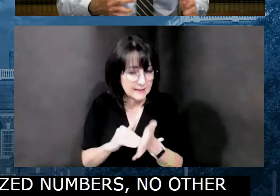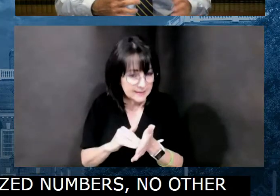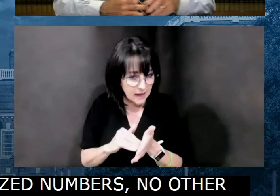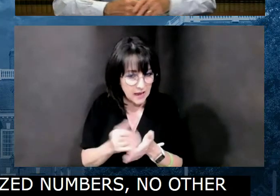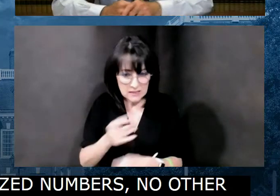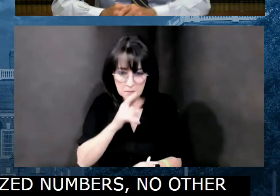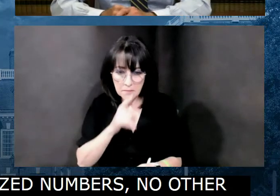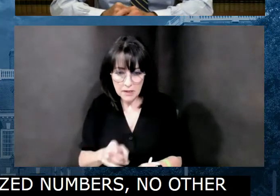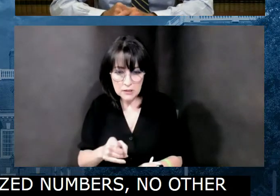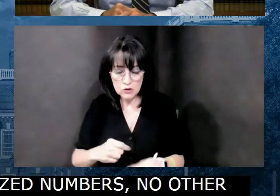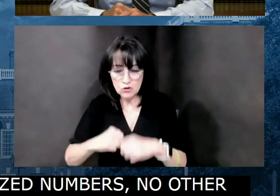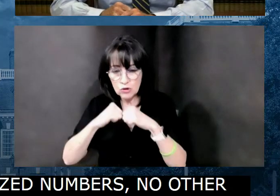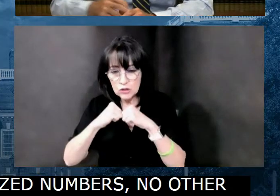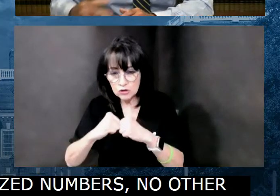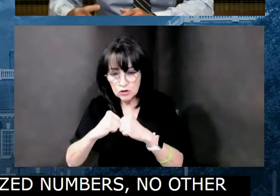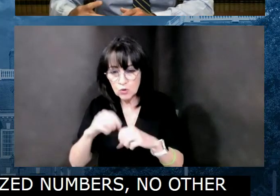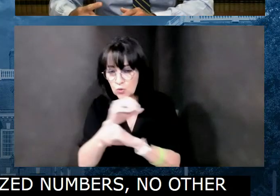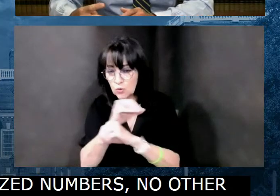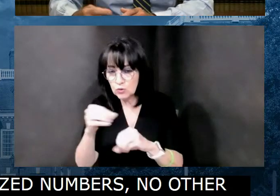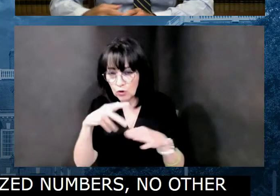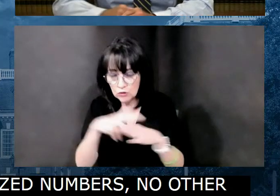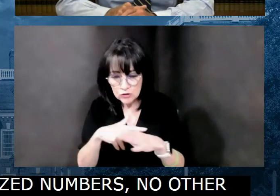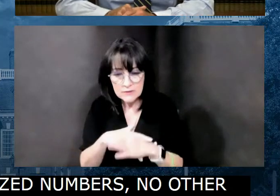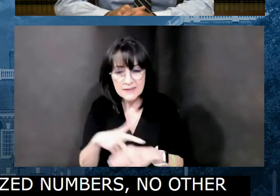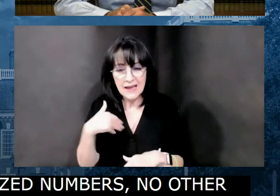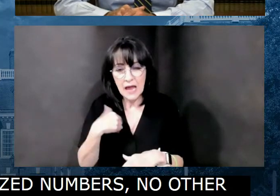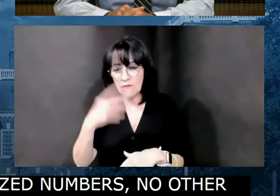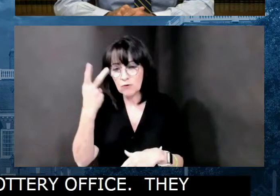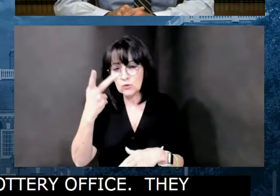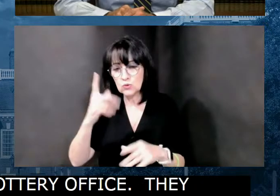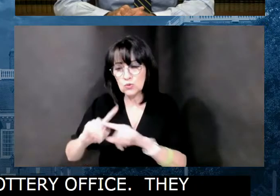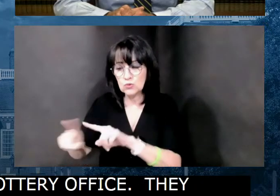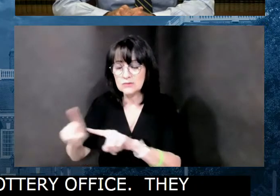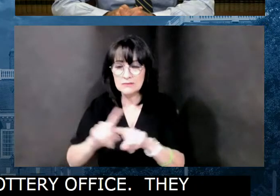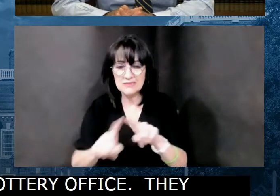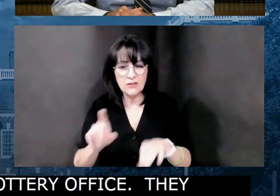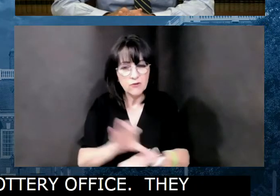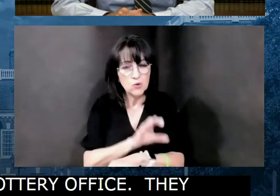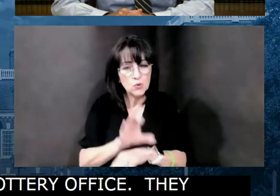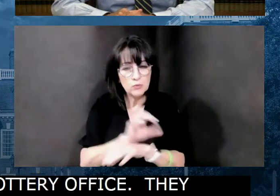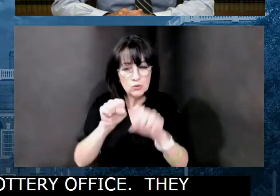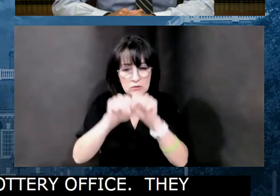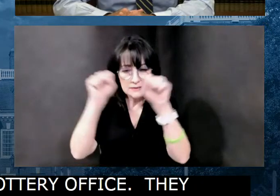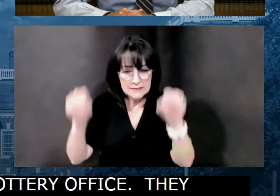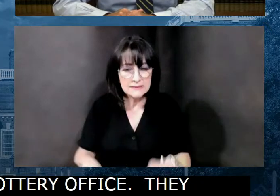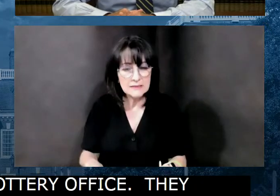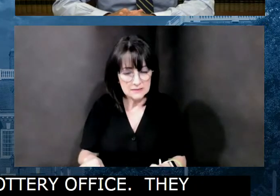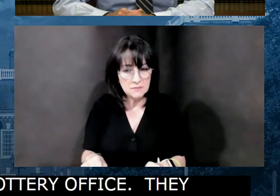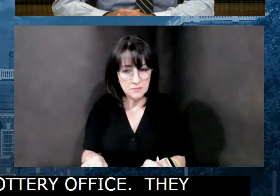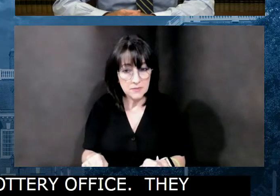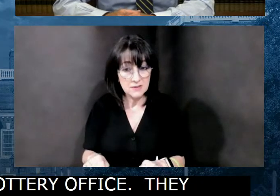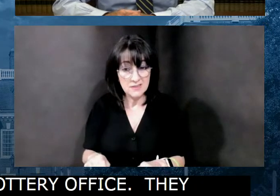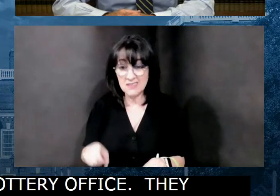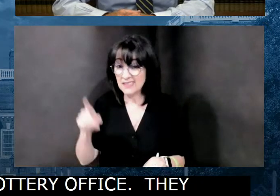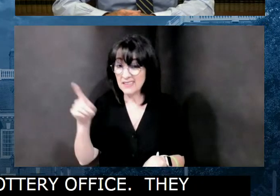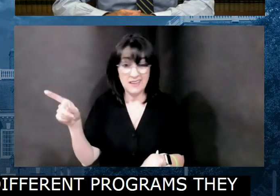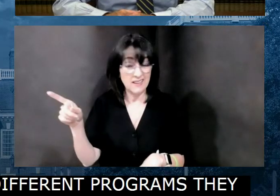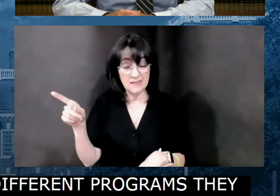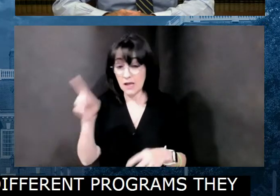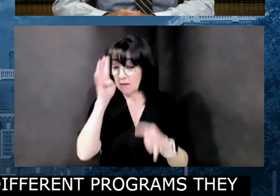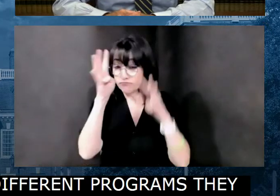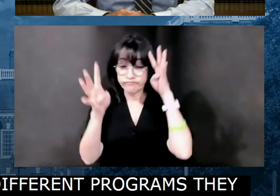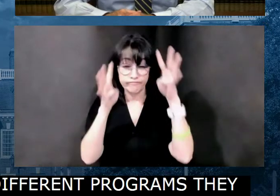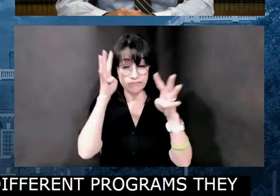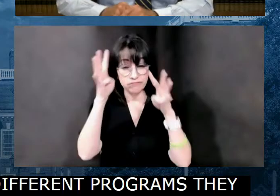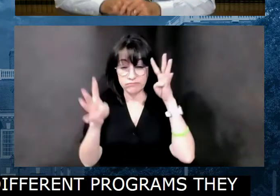different programs that they use with 2 different methods of randomization. And they come up with numbers that are